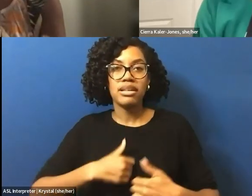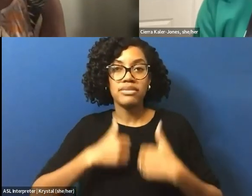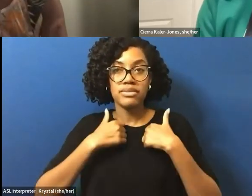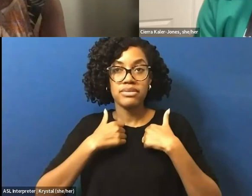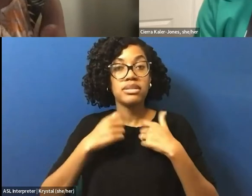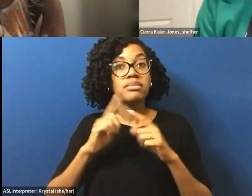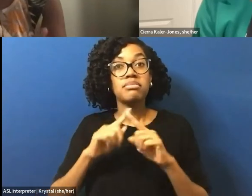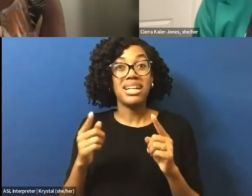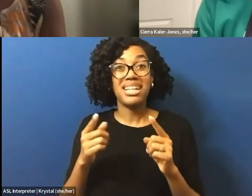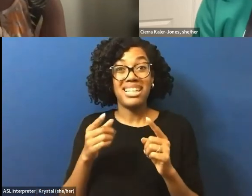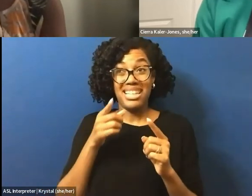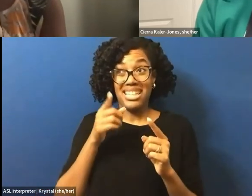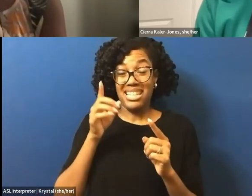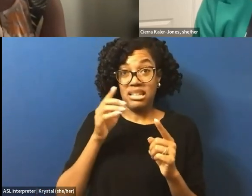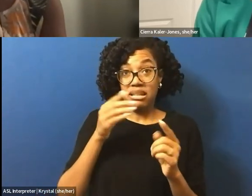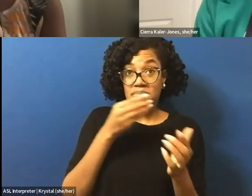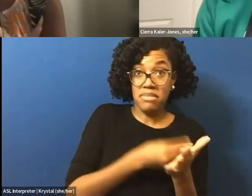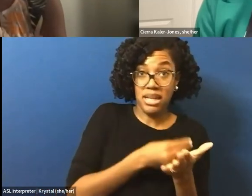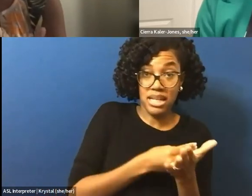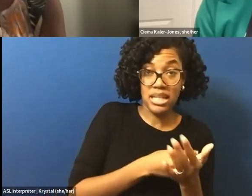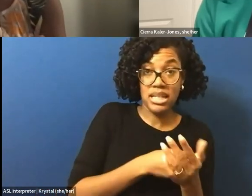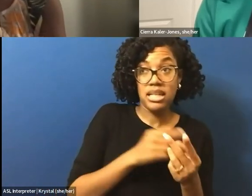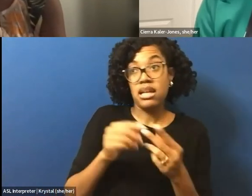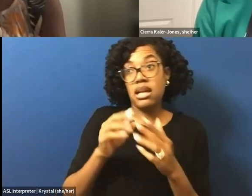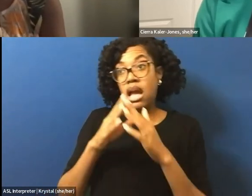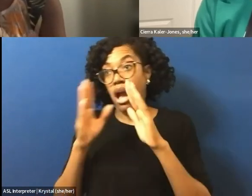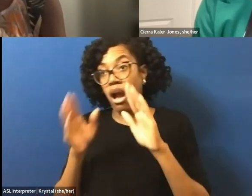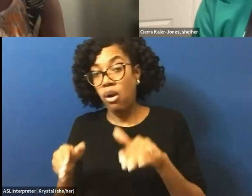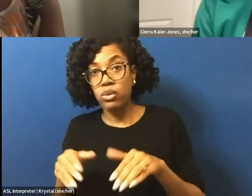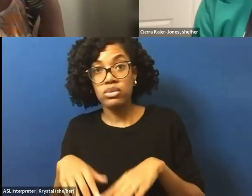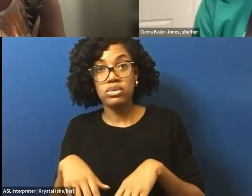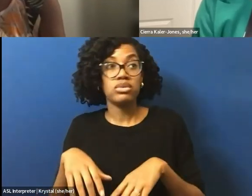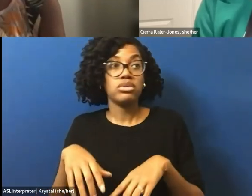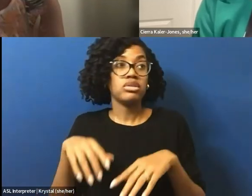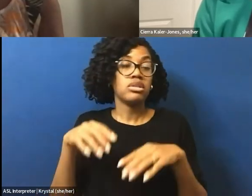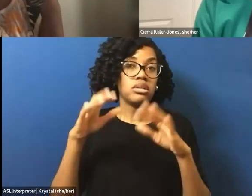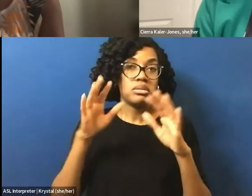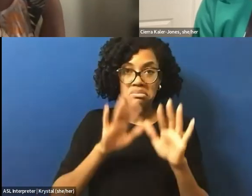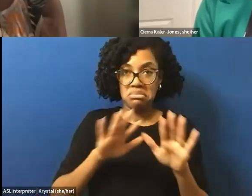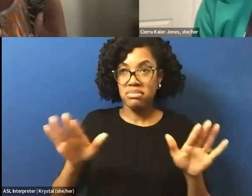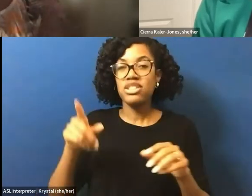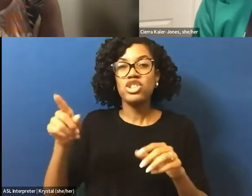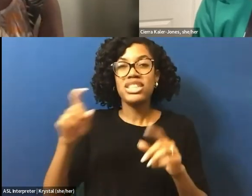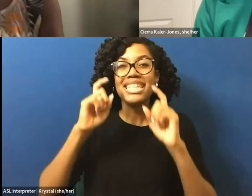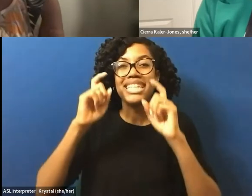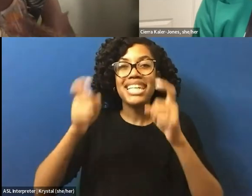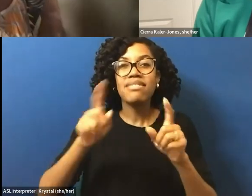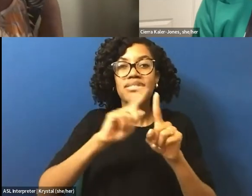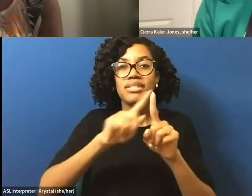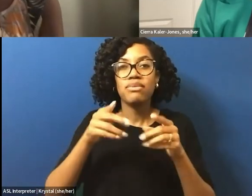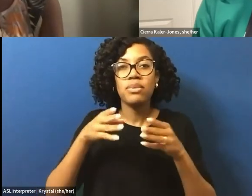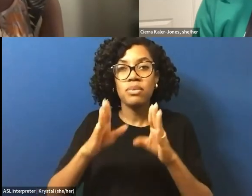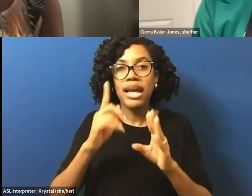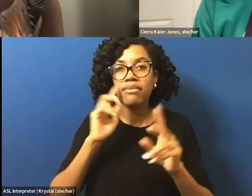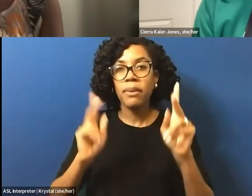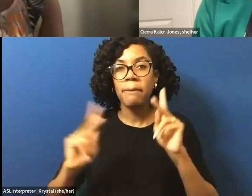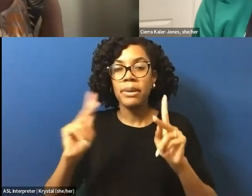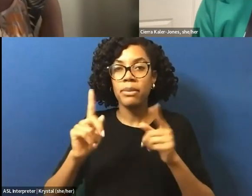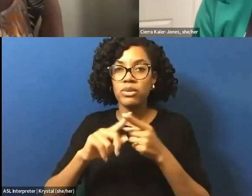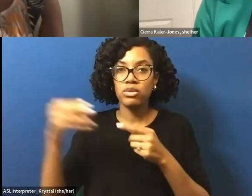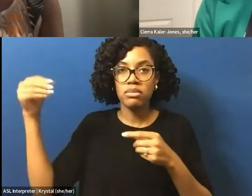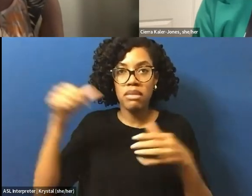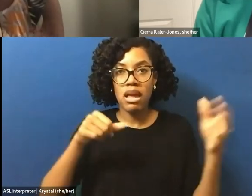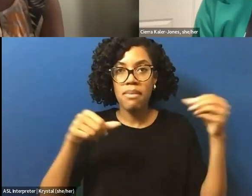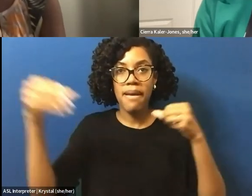into advocating for this cause, right? I think that's one of the things in which she was incredibly expansive and imaginative in that